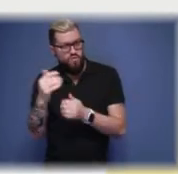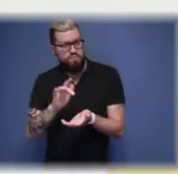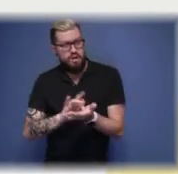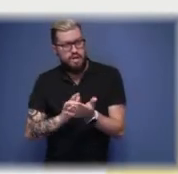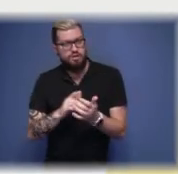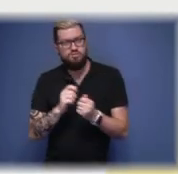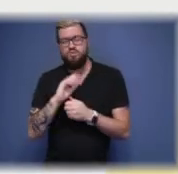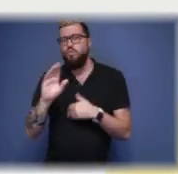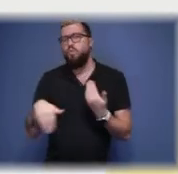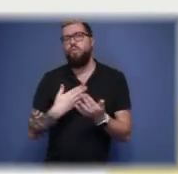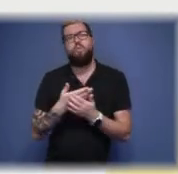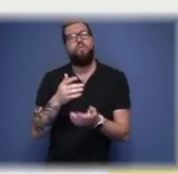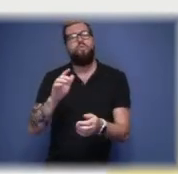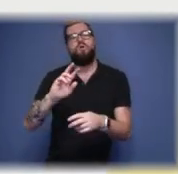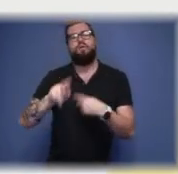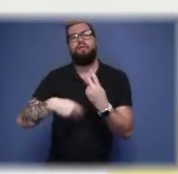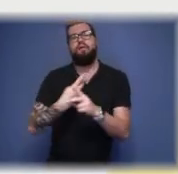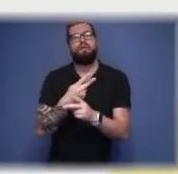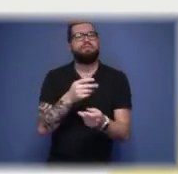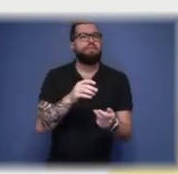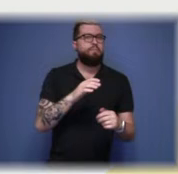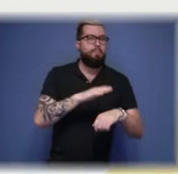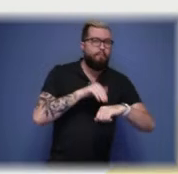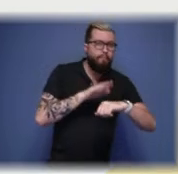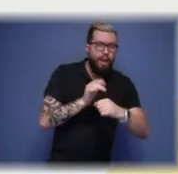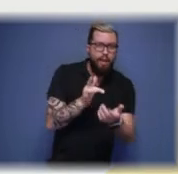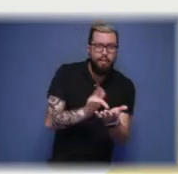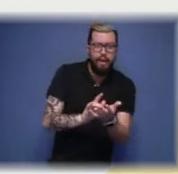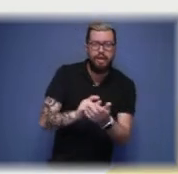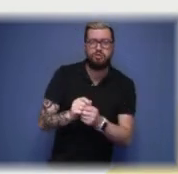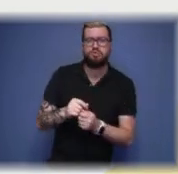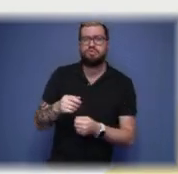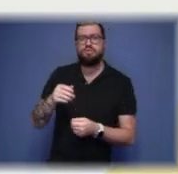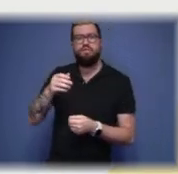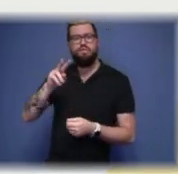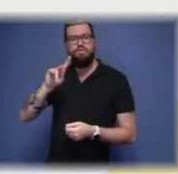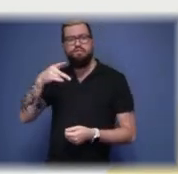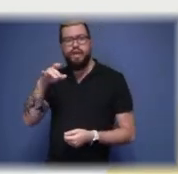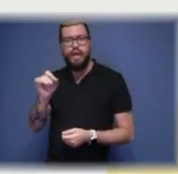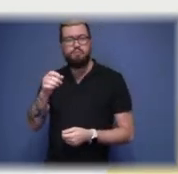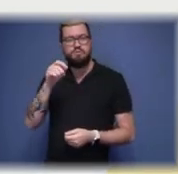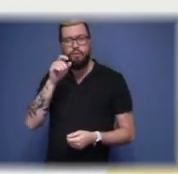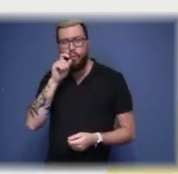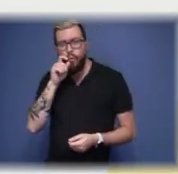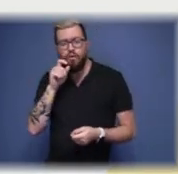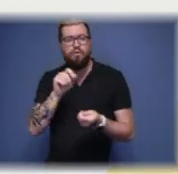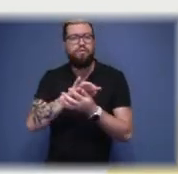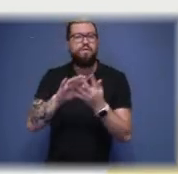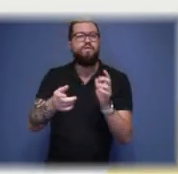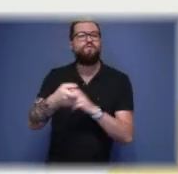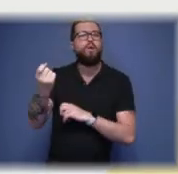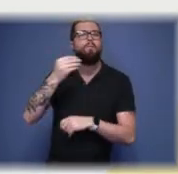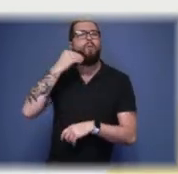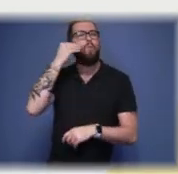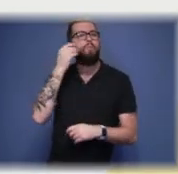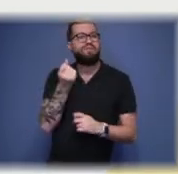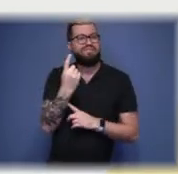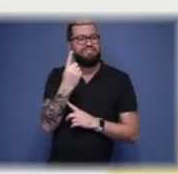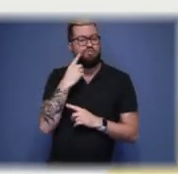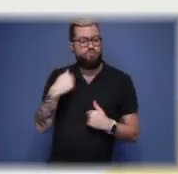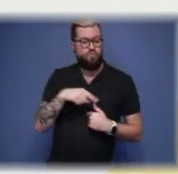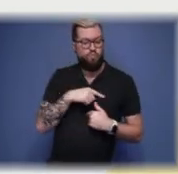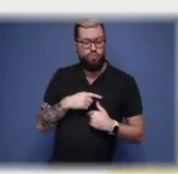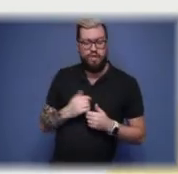all types of medications, including pet medications and vapes, from their homes. We're only as good as the community